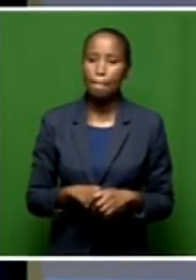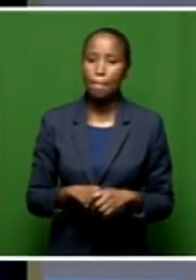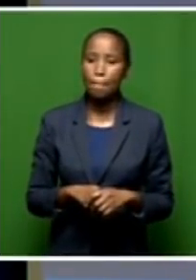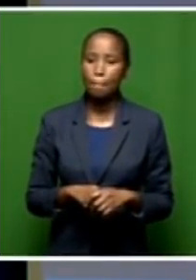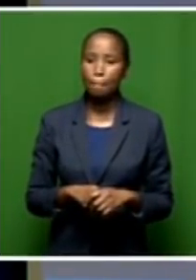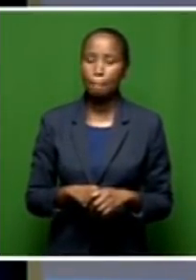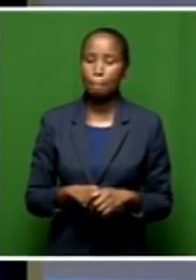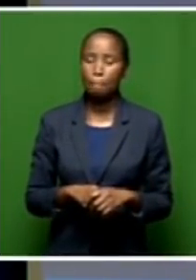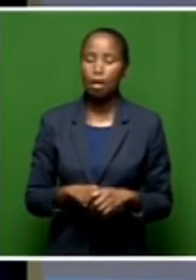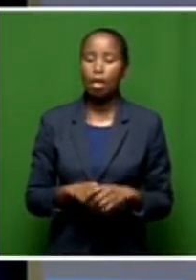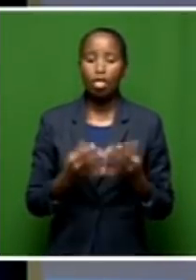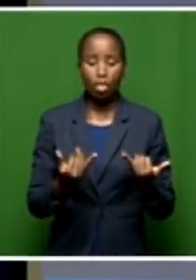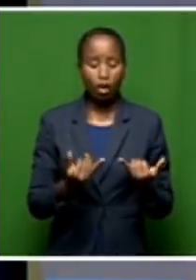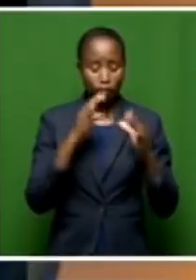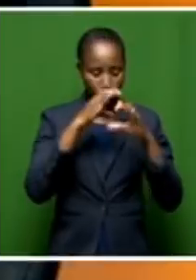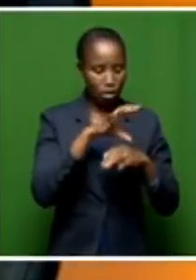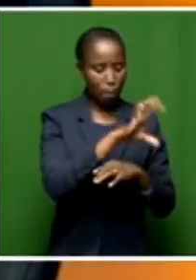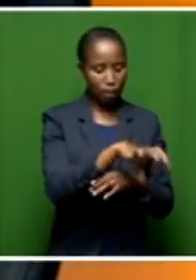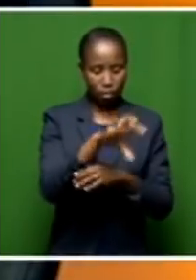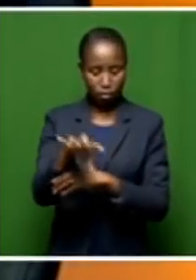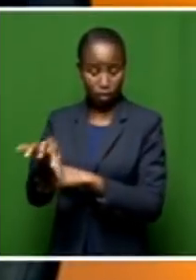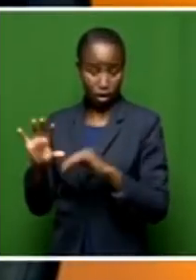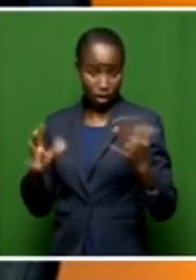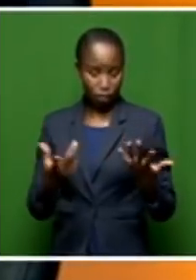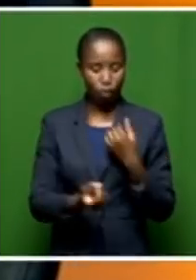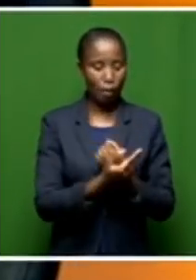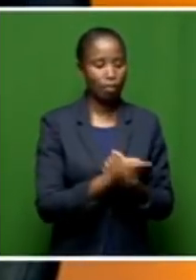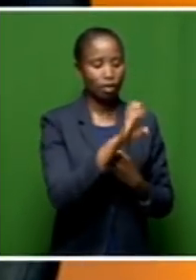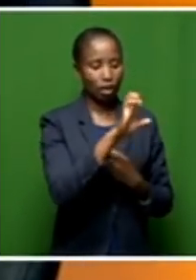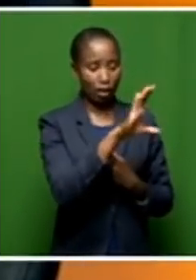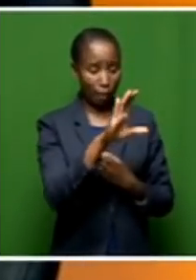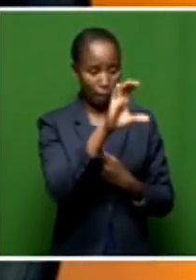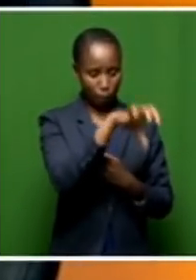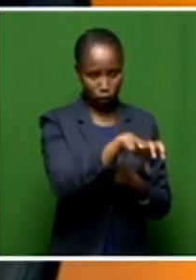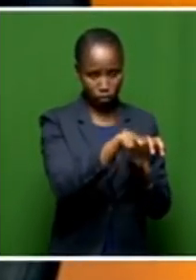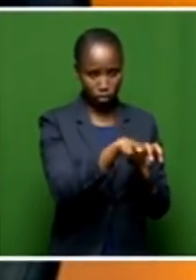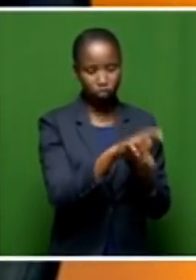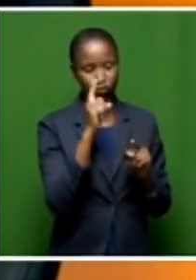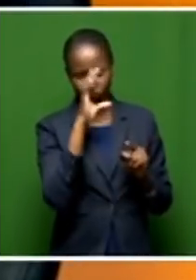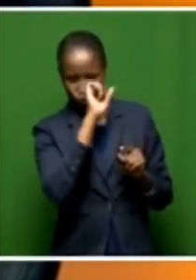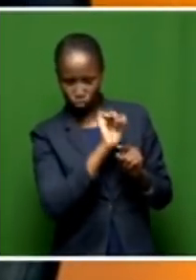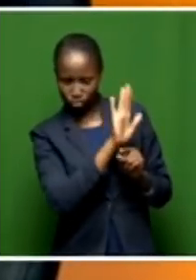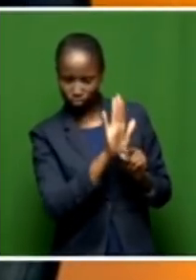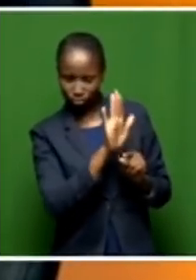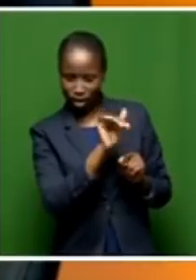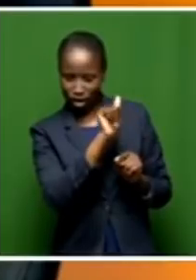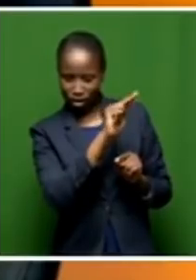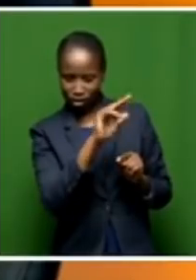For the Eastern Cape, we are projecting the ANC could end up around about